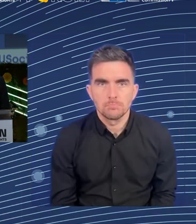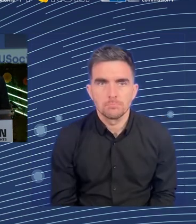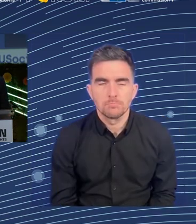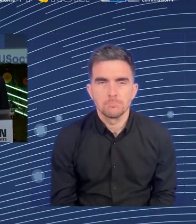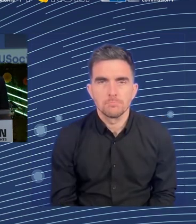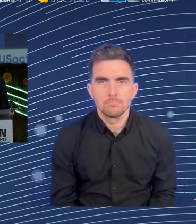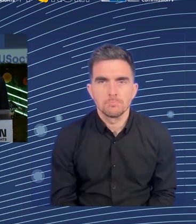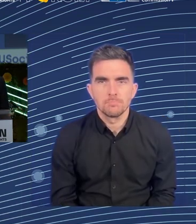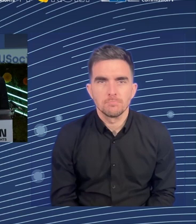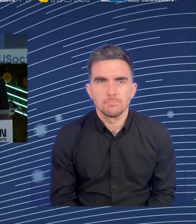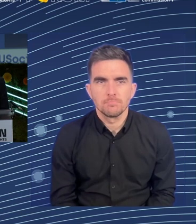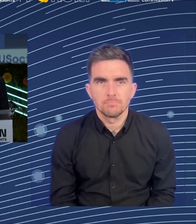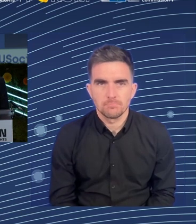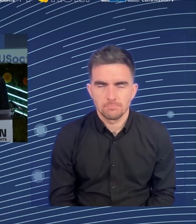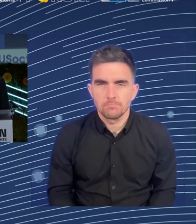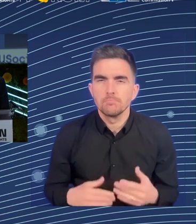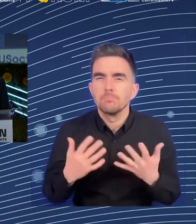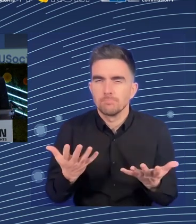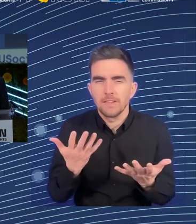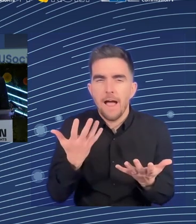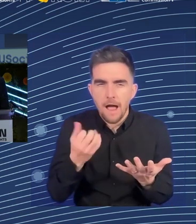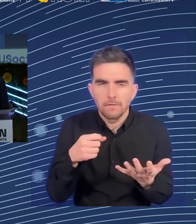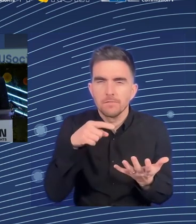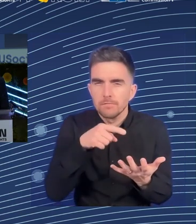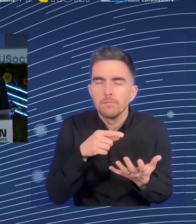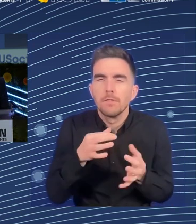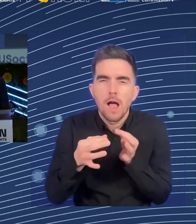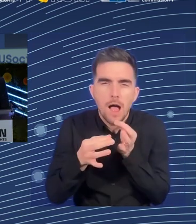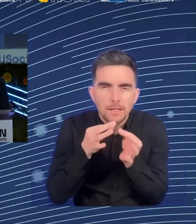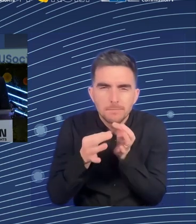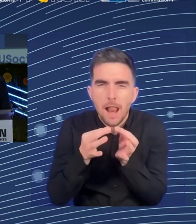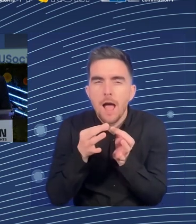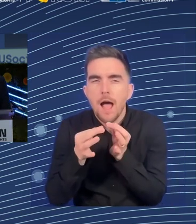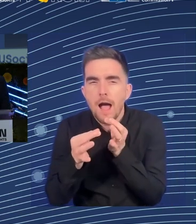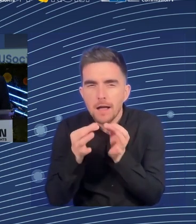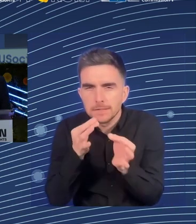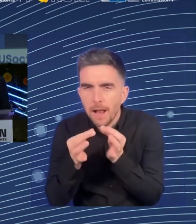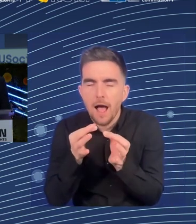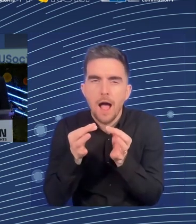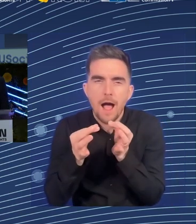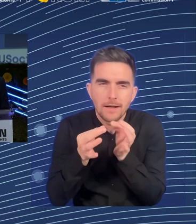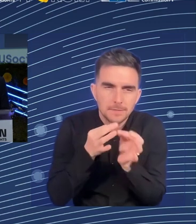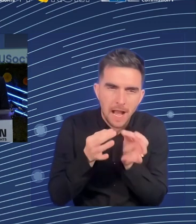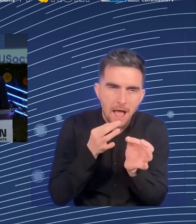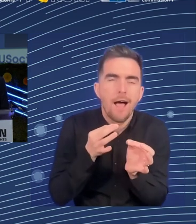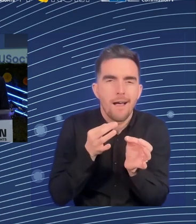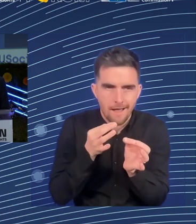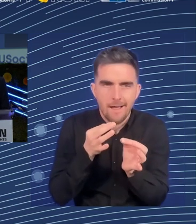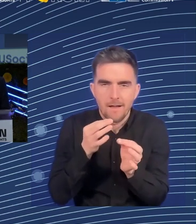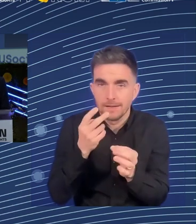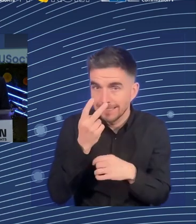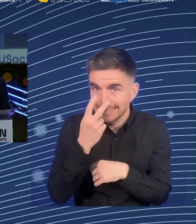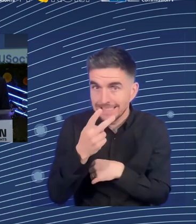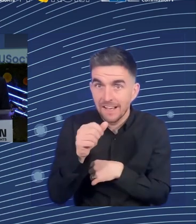a proportion that is explained by factors that we can capture in analysis, and a proportion that is unexplained, so we